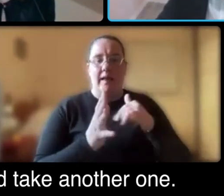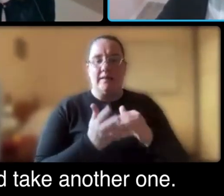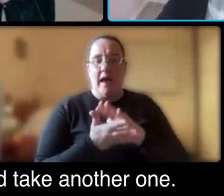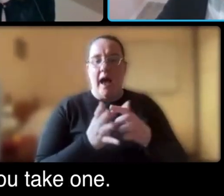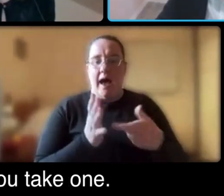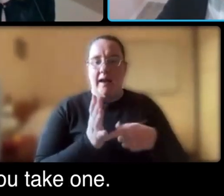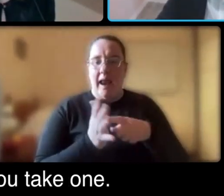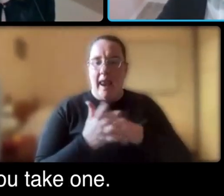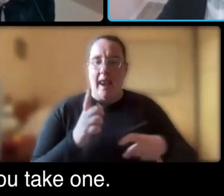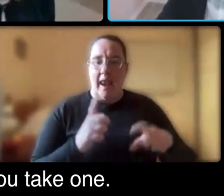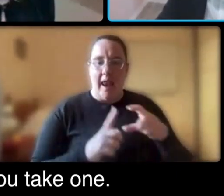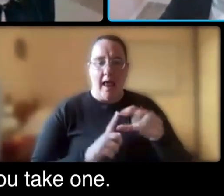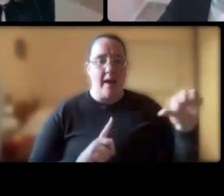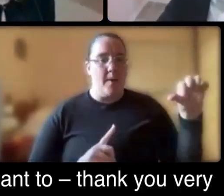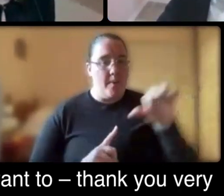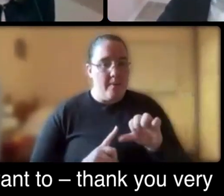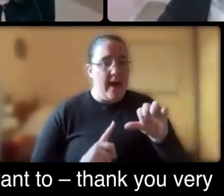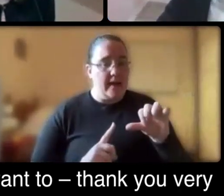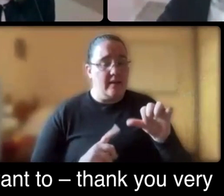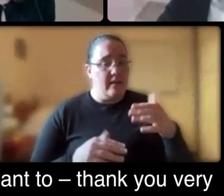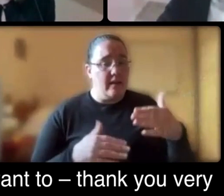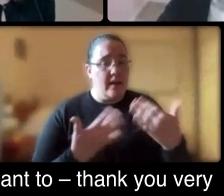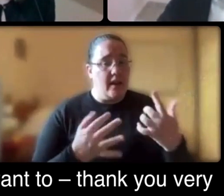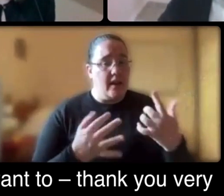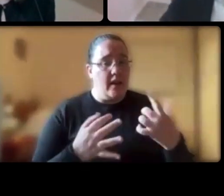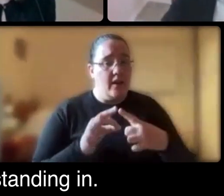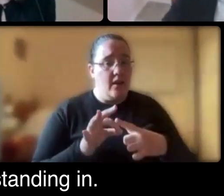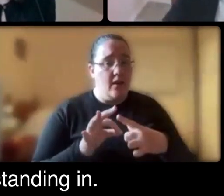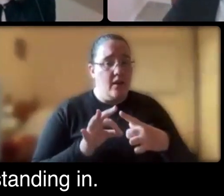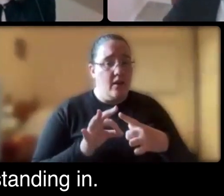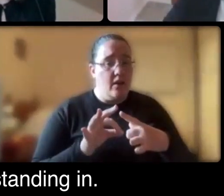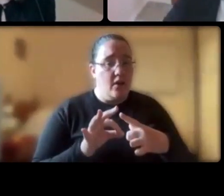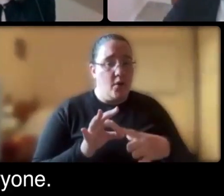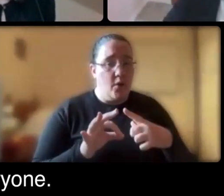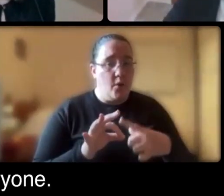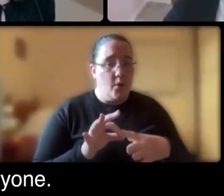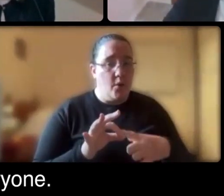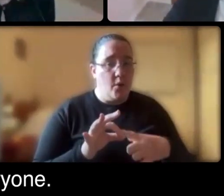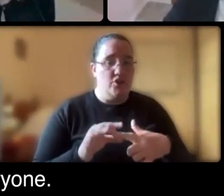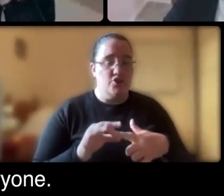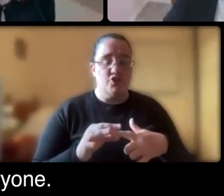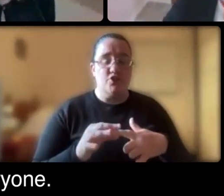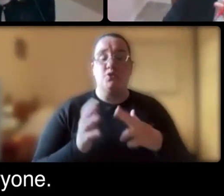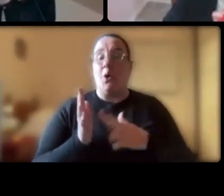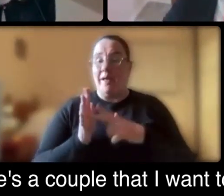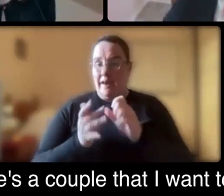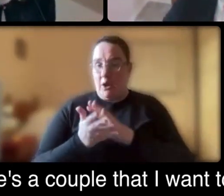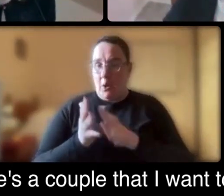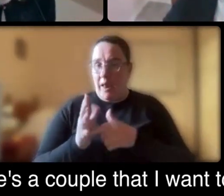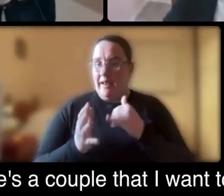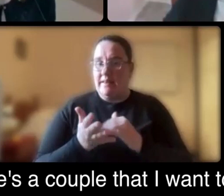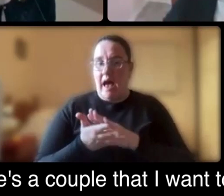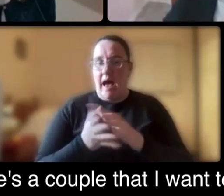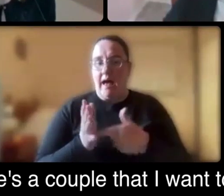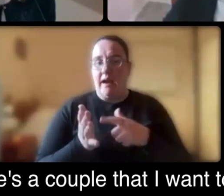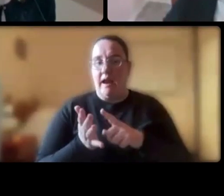my. Well, why don't you take one? There were a couple I did want to thank you very much, Nick, for standing in. Sorry, everyone. Yeah, take